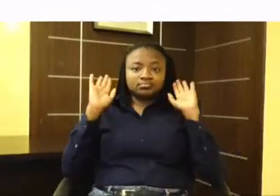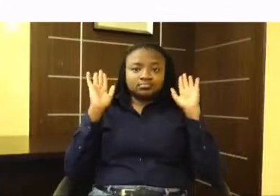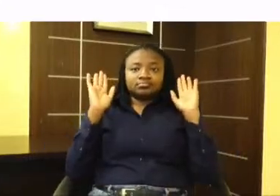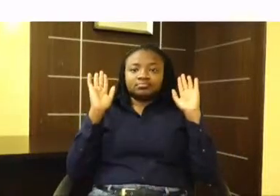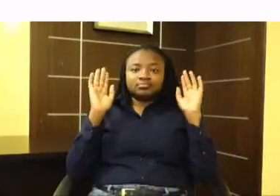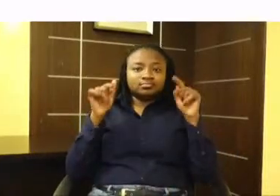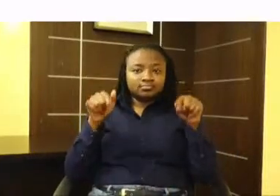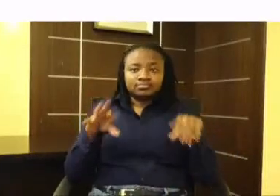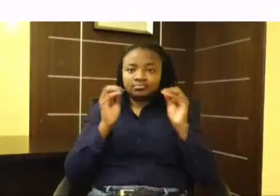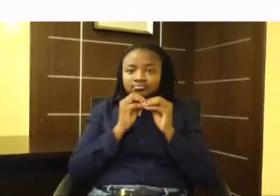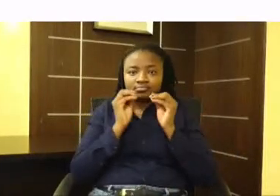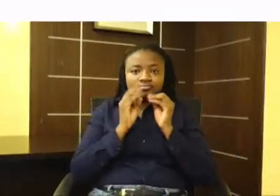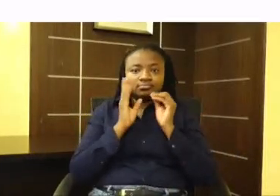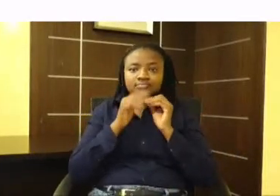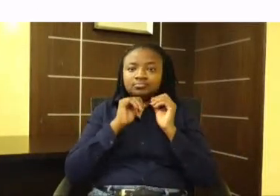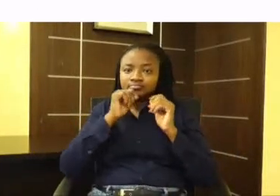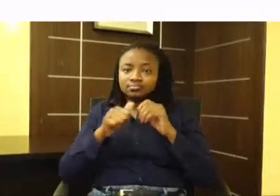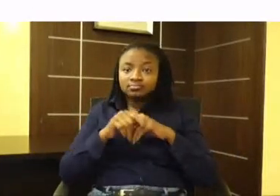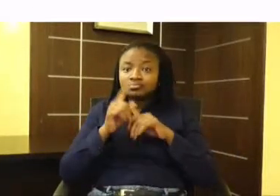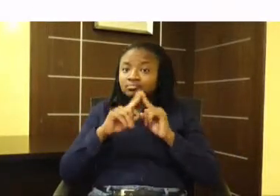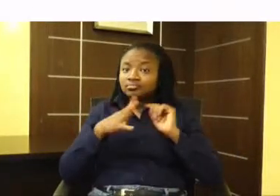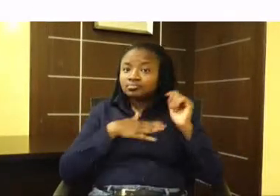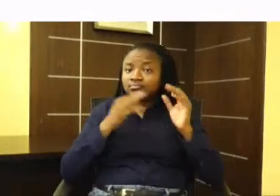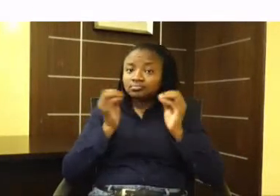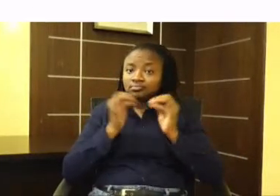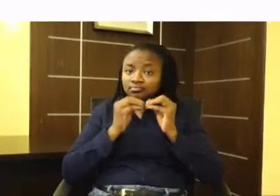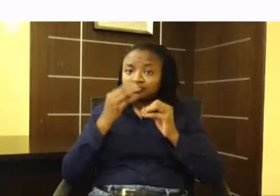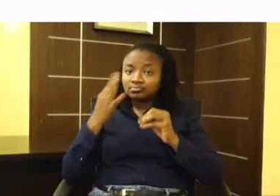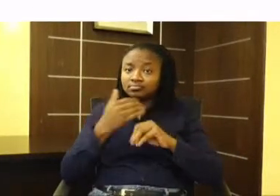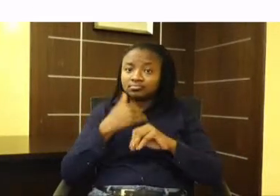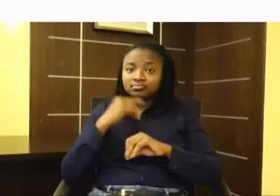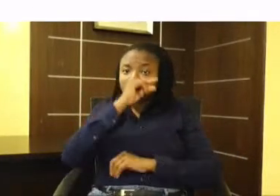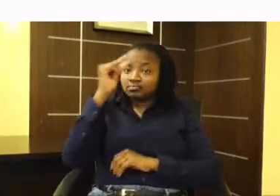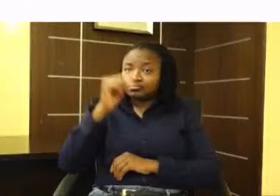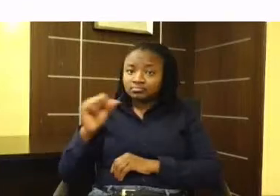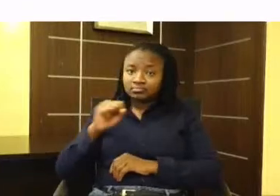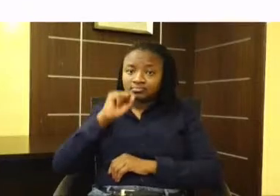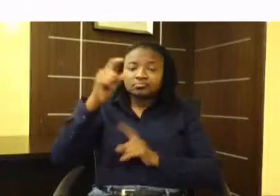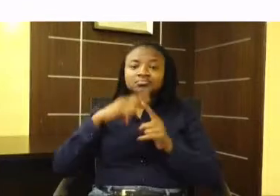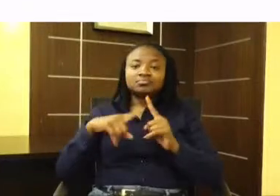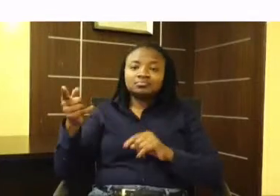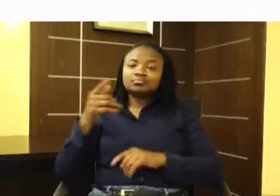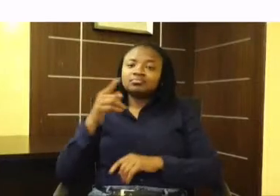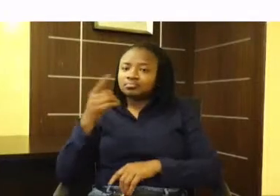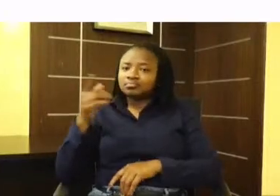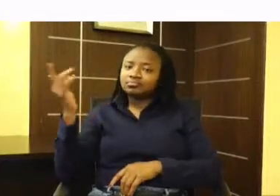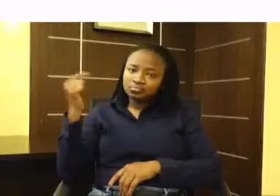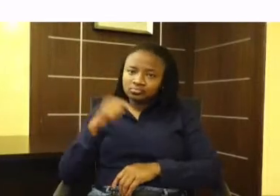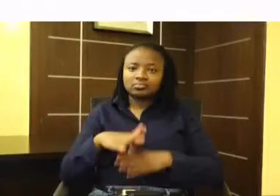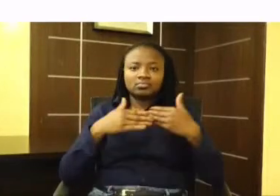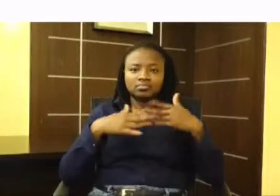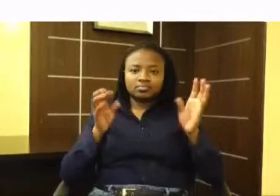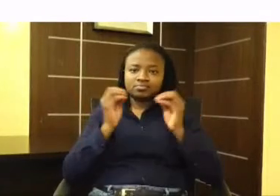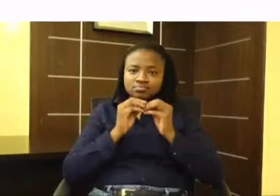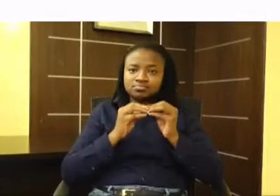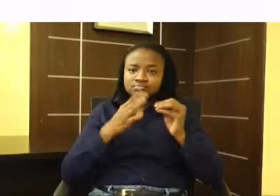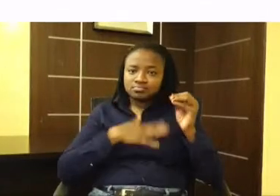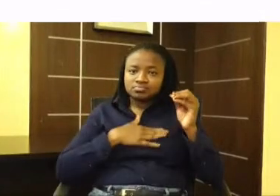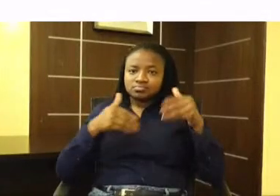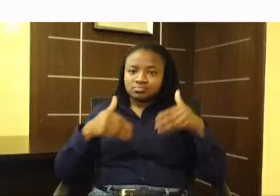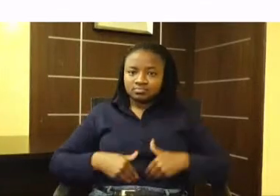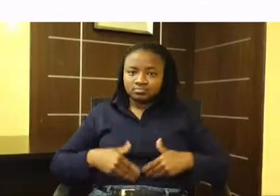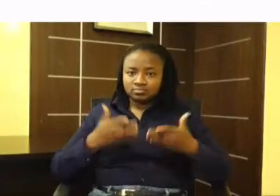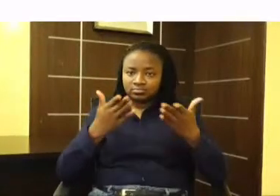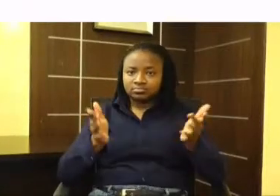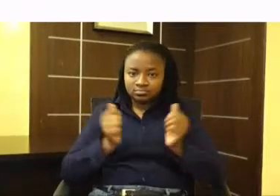the meeting. And apparently our meeting had Gen Z's. But tukamwambia wewe kuja ufungue mkutano. The Gen Z's in the room are okay. They